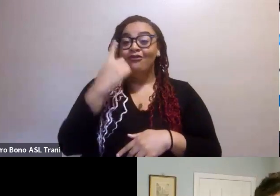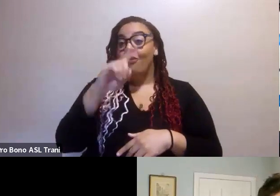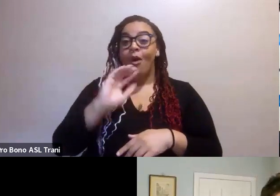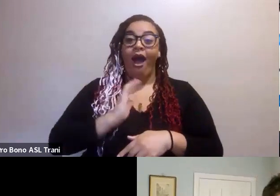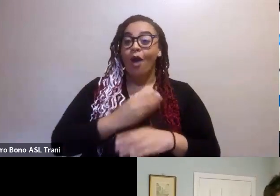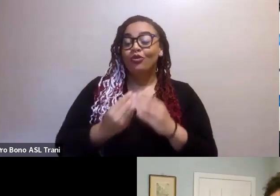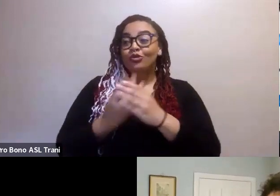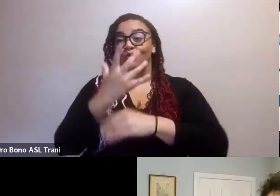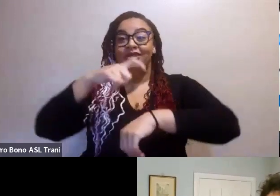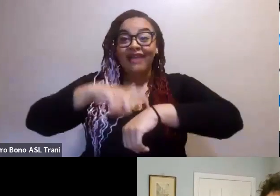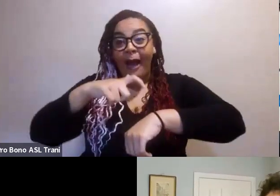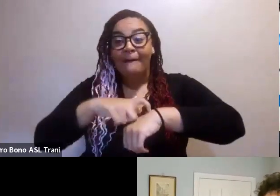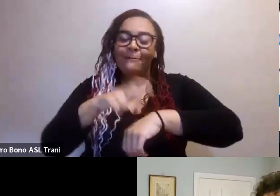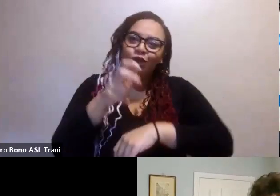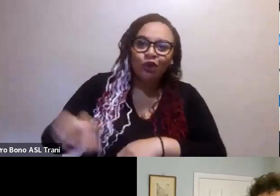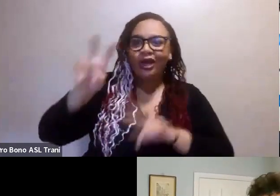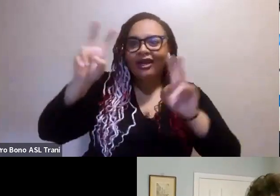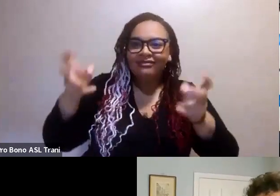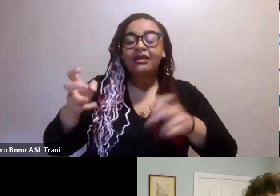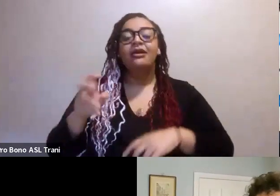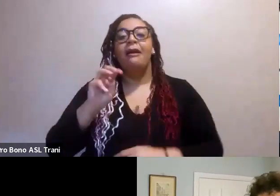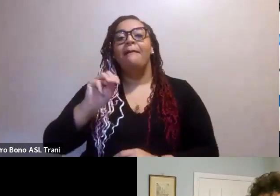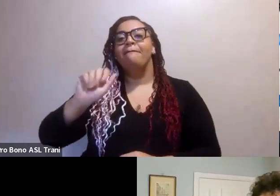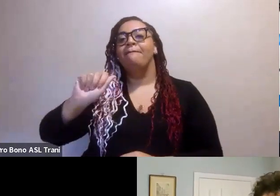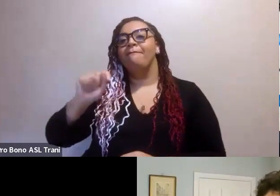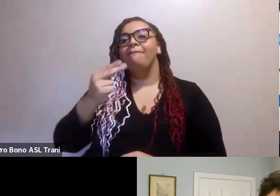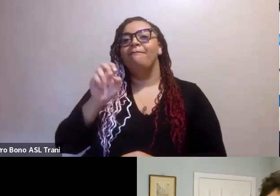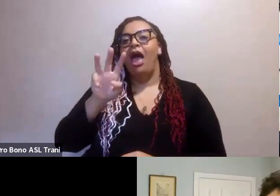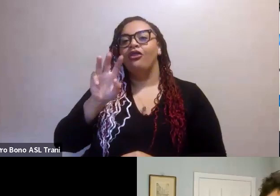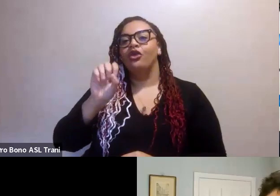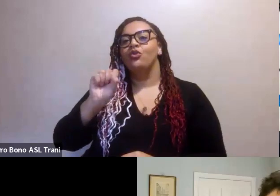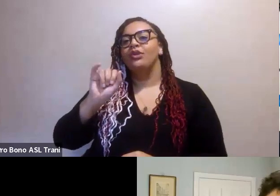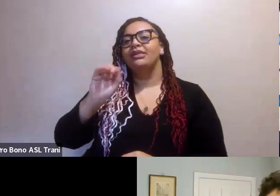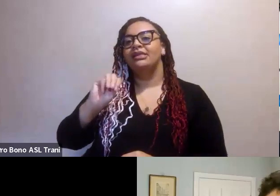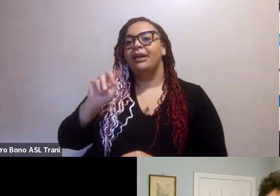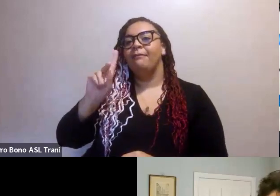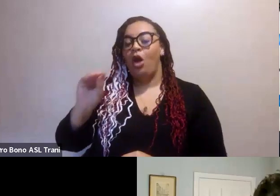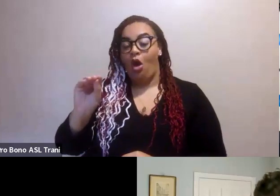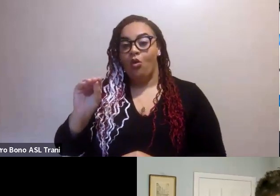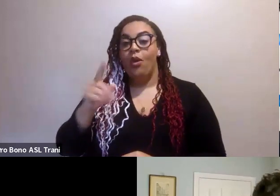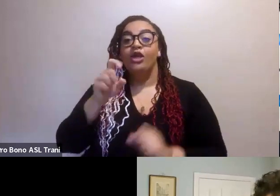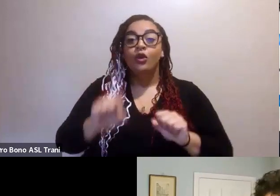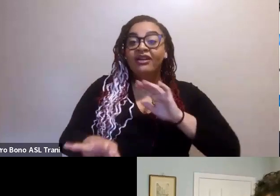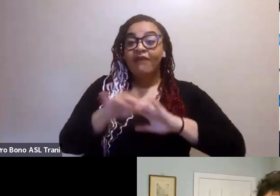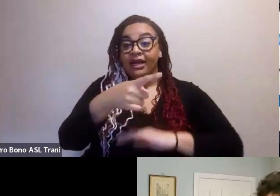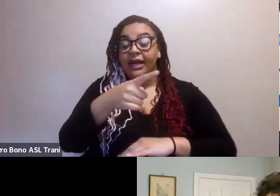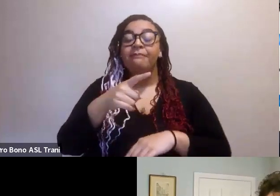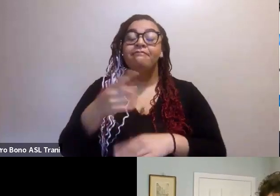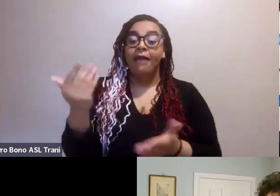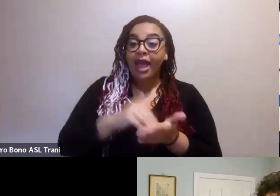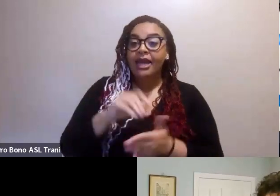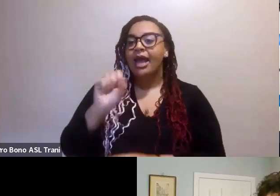journey. Matthew Simko, everyone, remember that you can find Matthew at Simko Says,